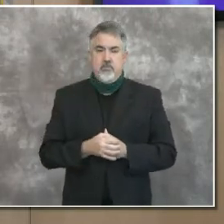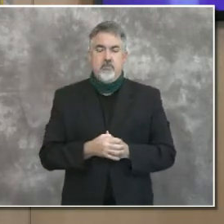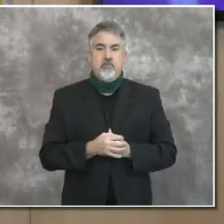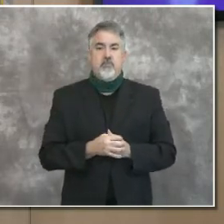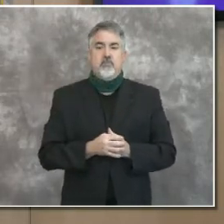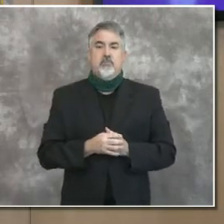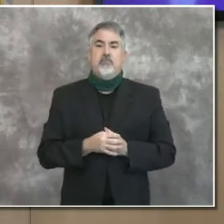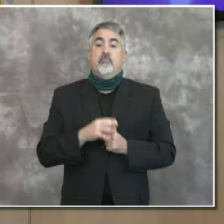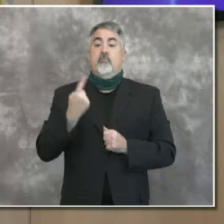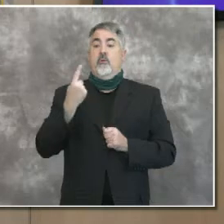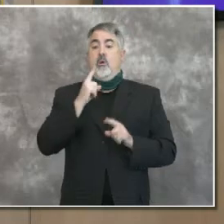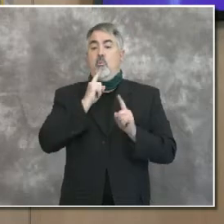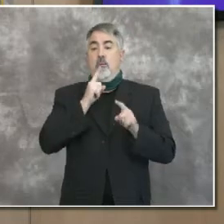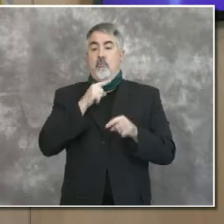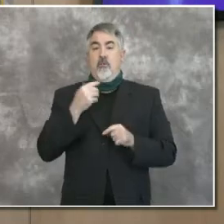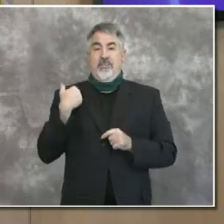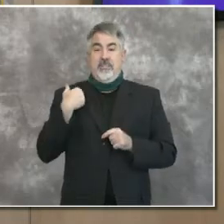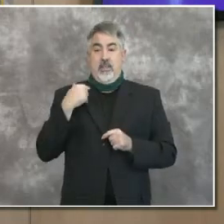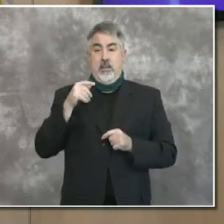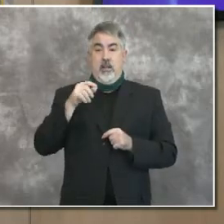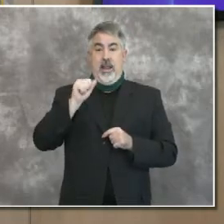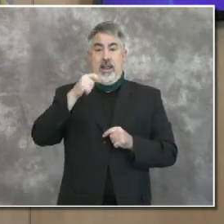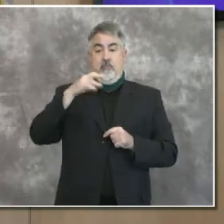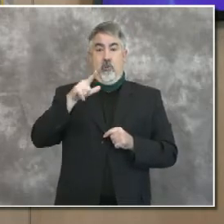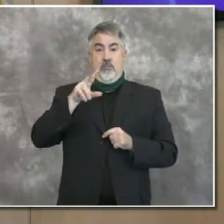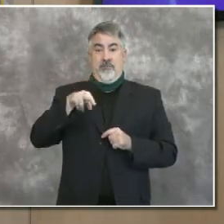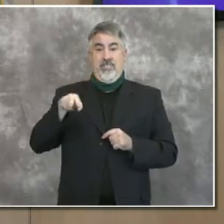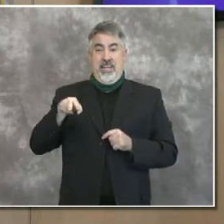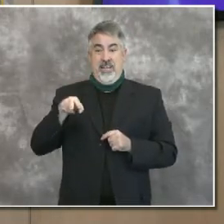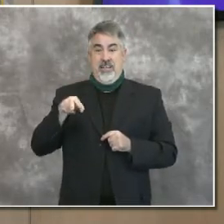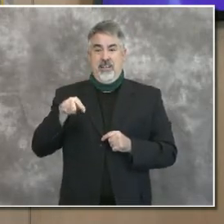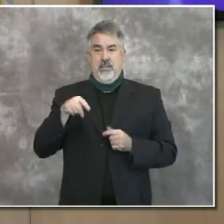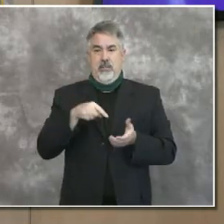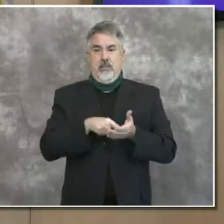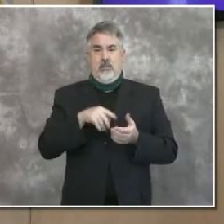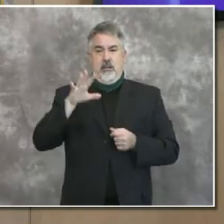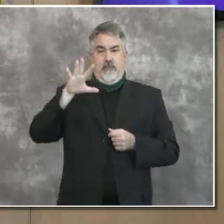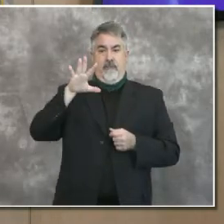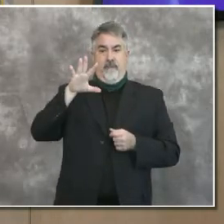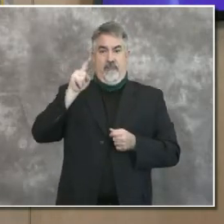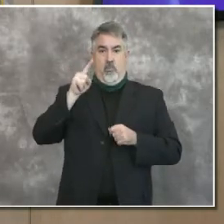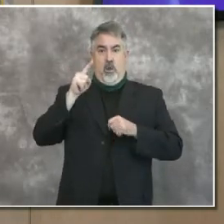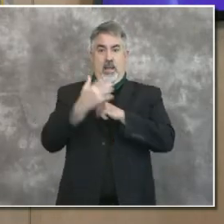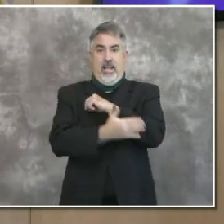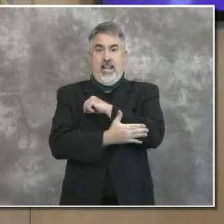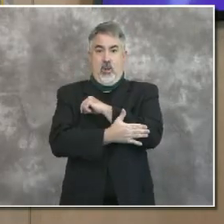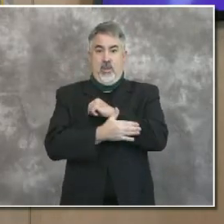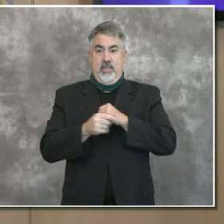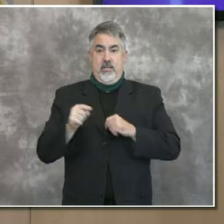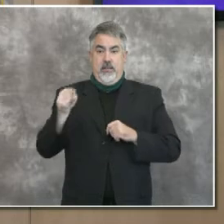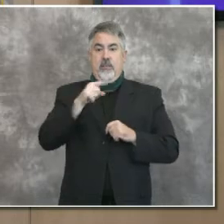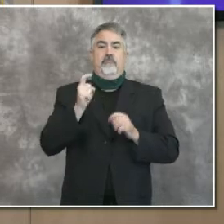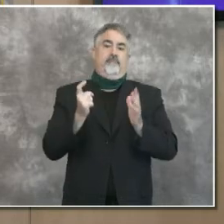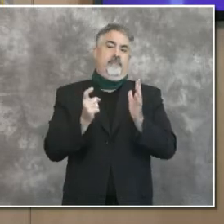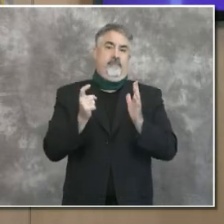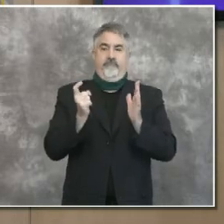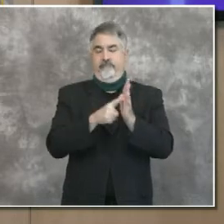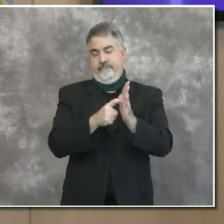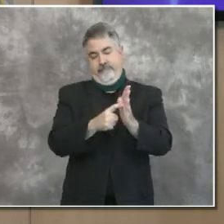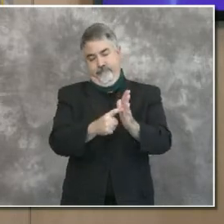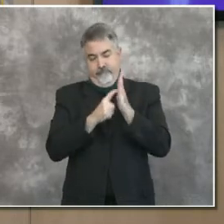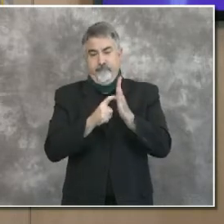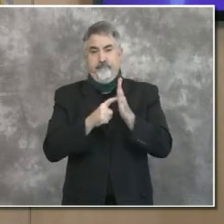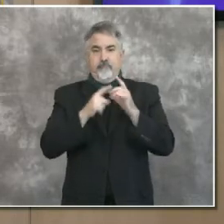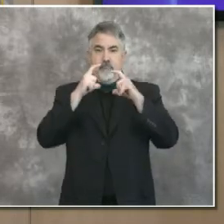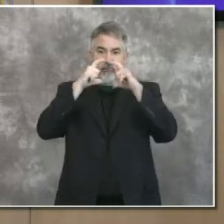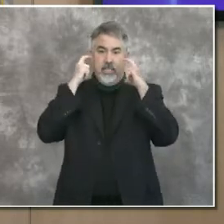April 22nd, 51 countries are now requiring face coverings when in public, and we suspect this number will grow. In the